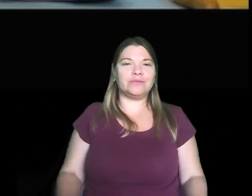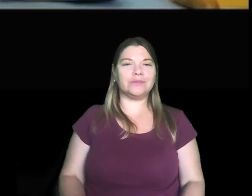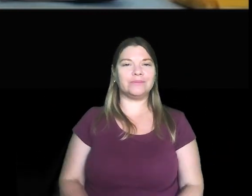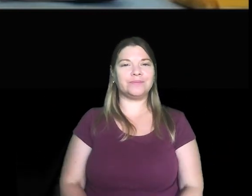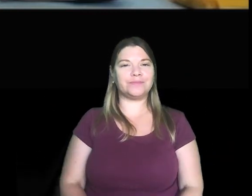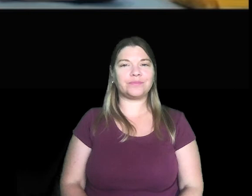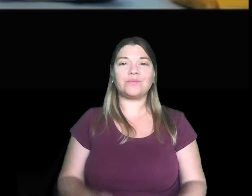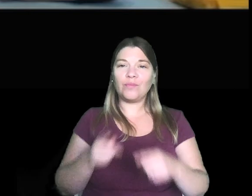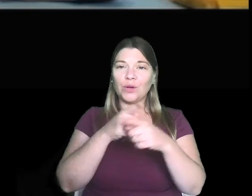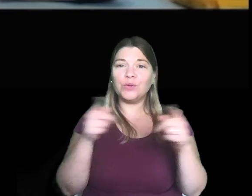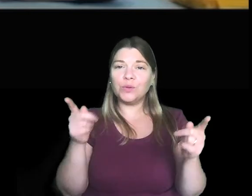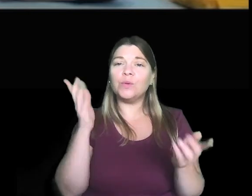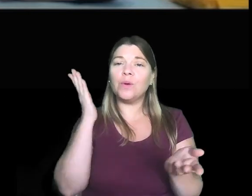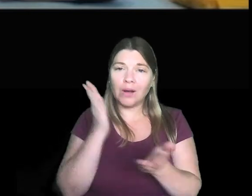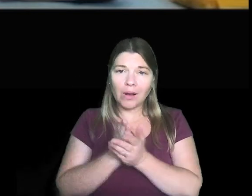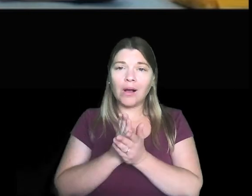You are home.